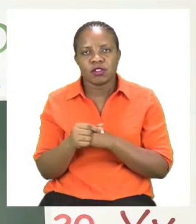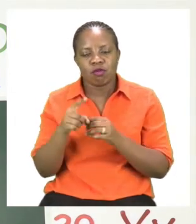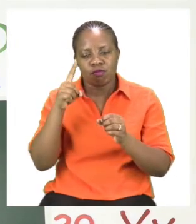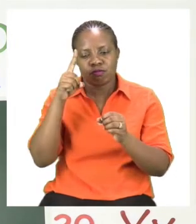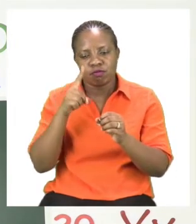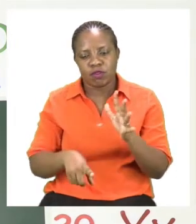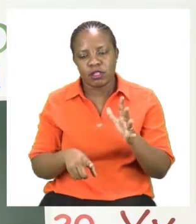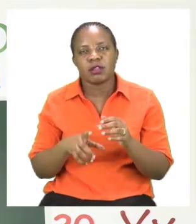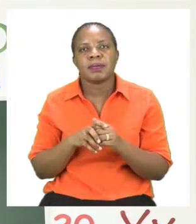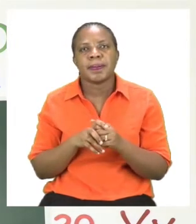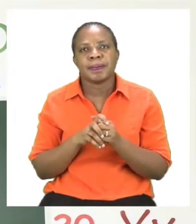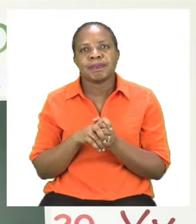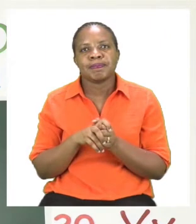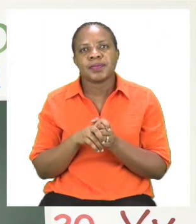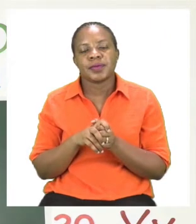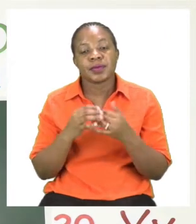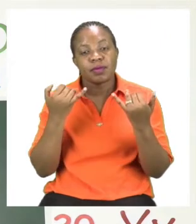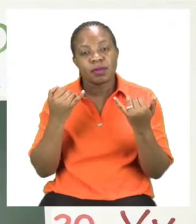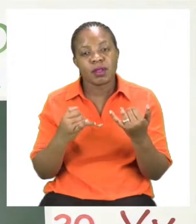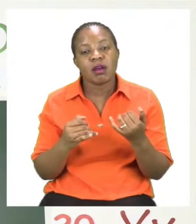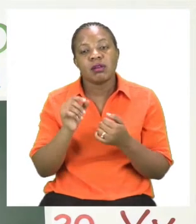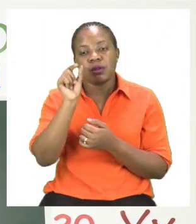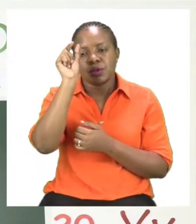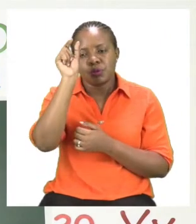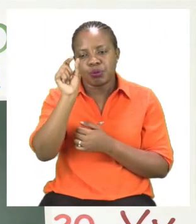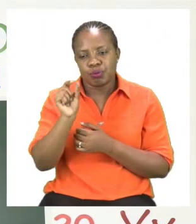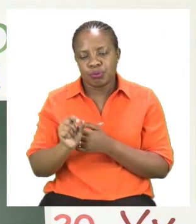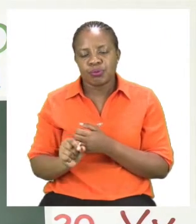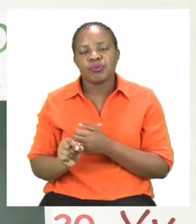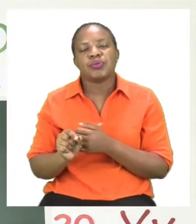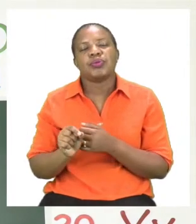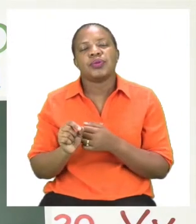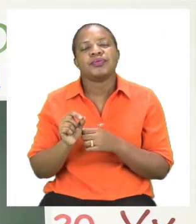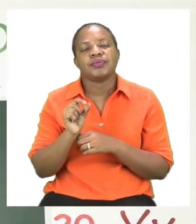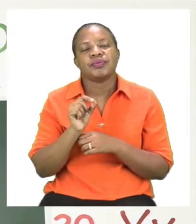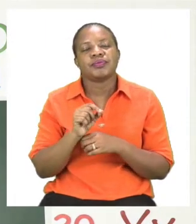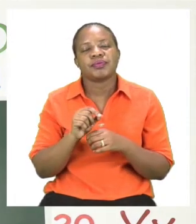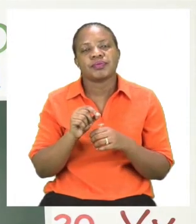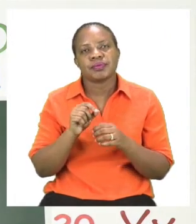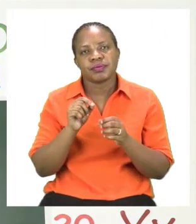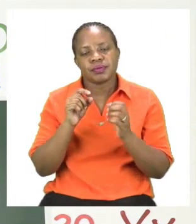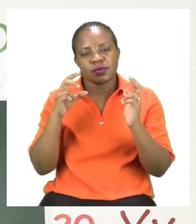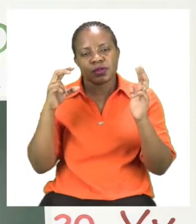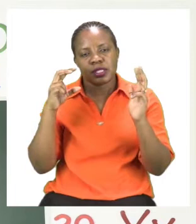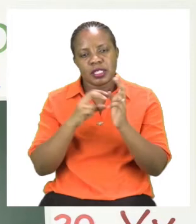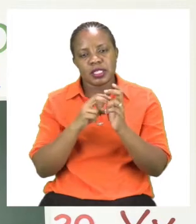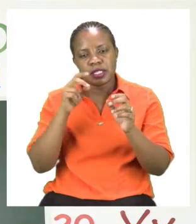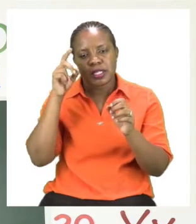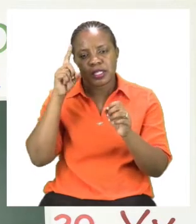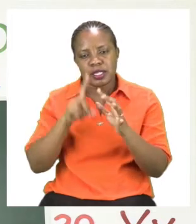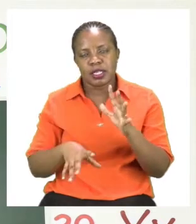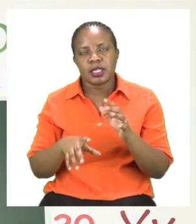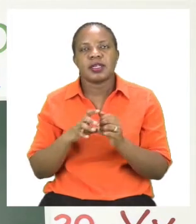box. Now we have our word Easter egg. Can you see how we use the